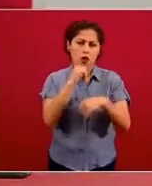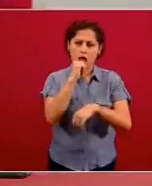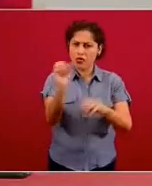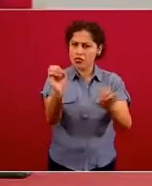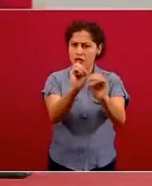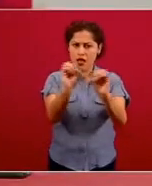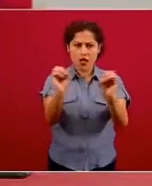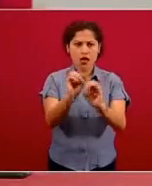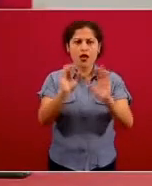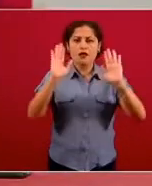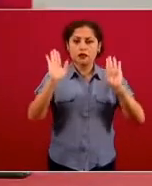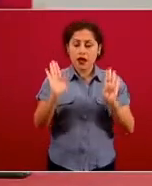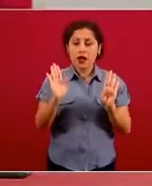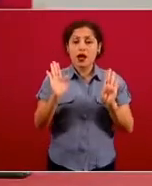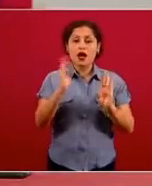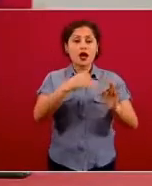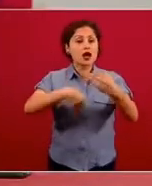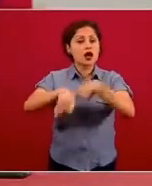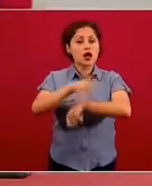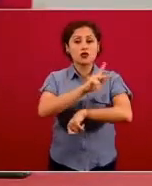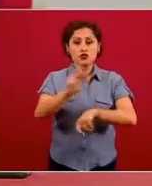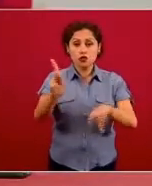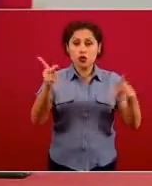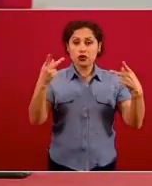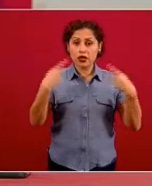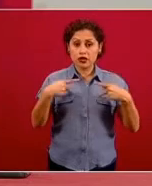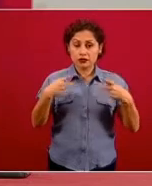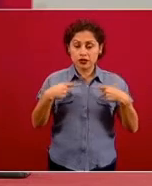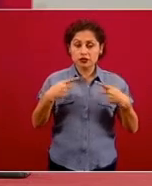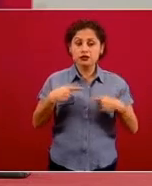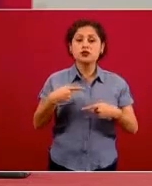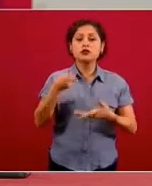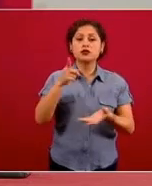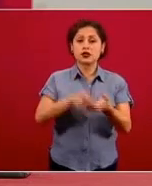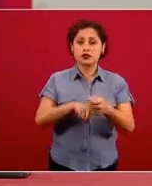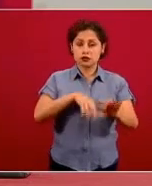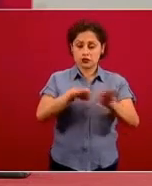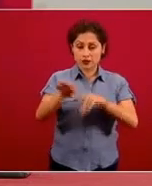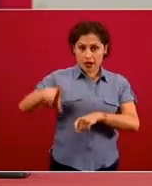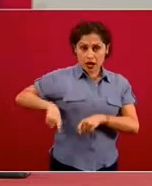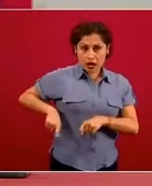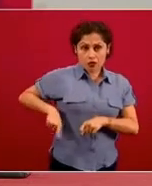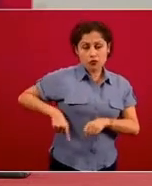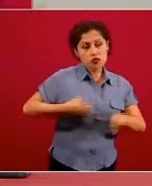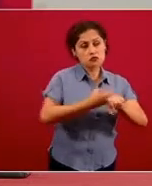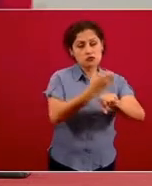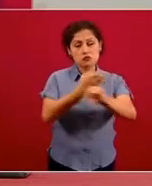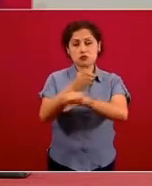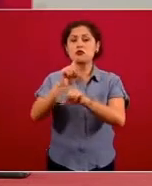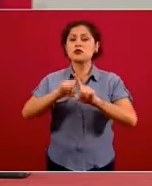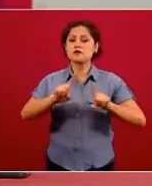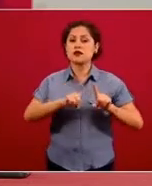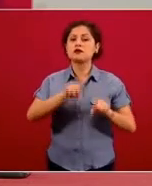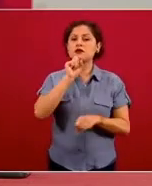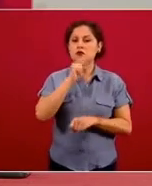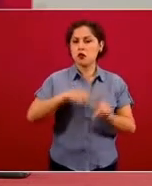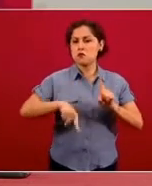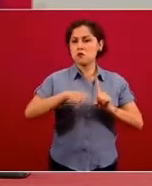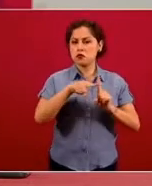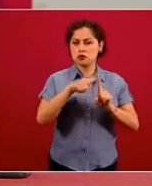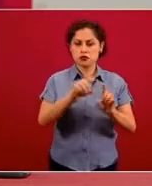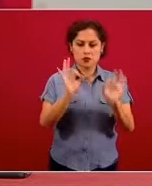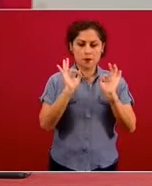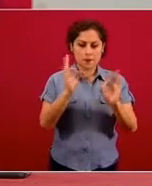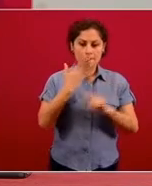problem in that sense. In terms of the proactive attitude of the state governors, I have to tell you that